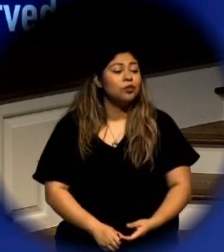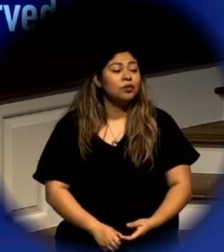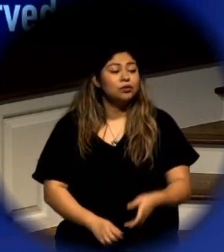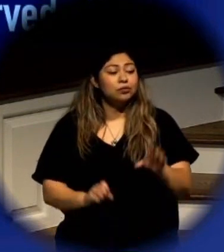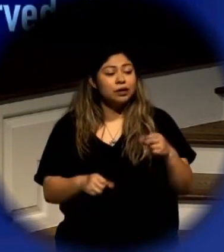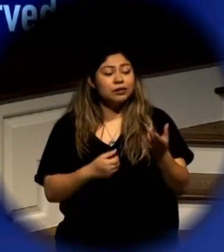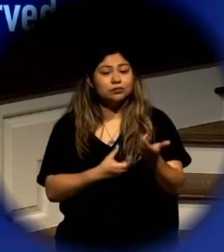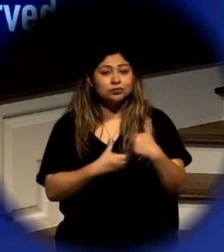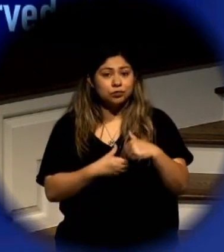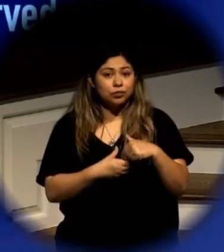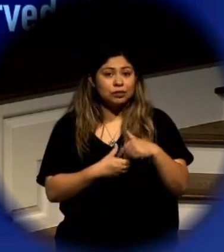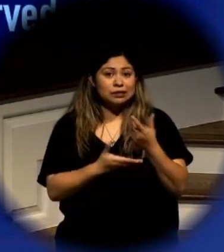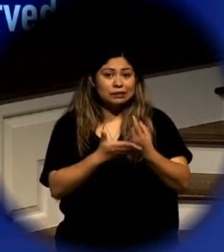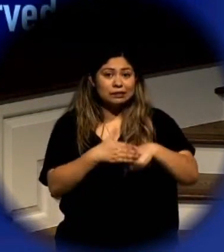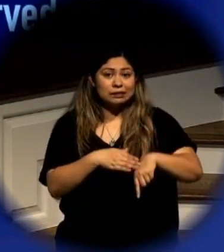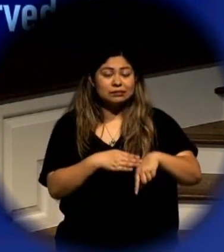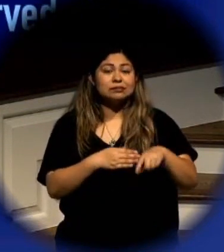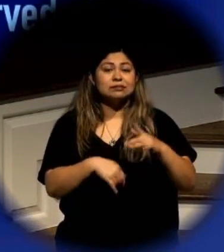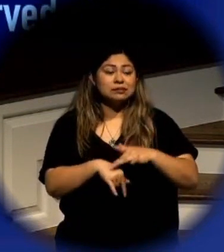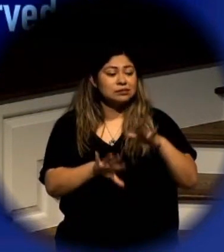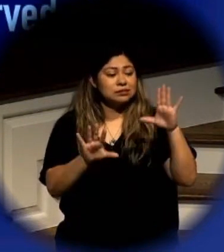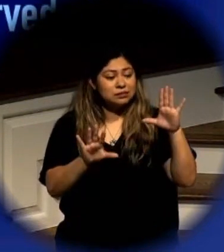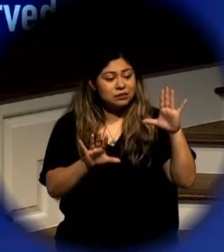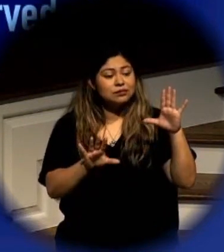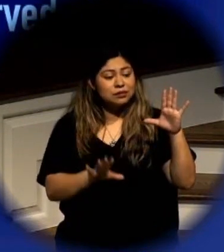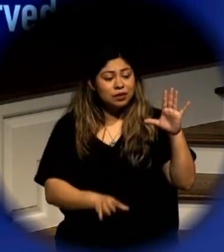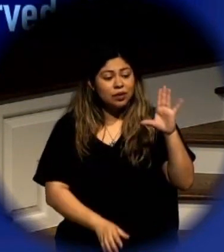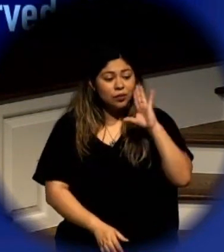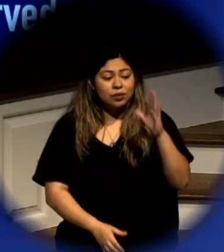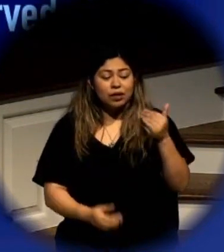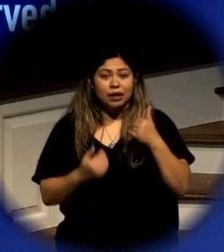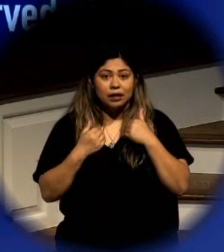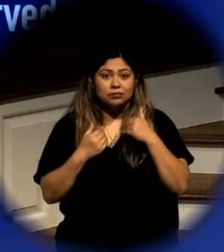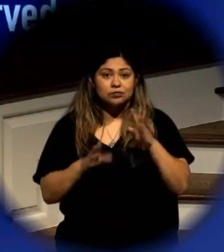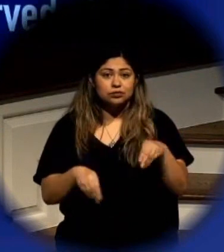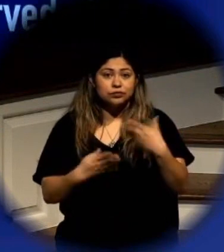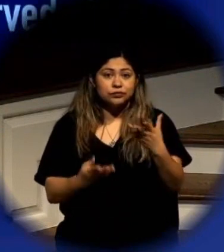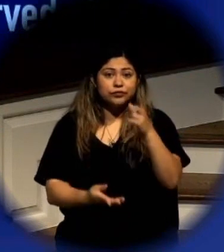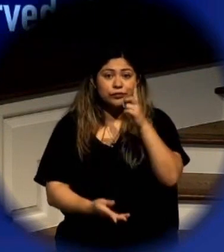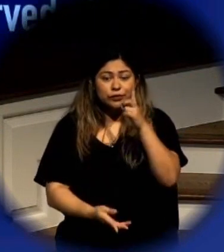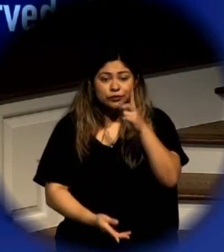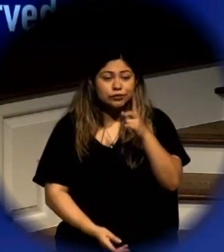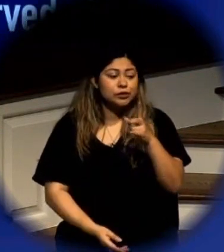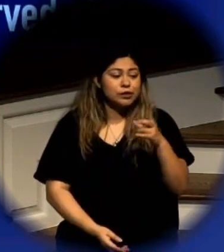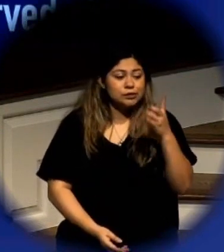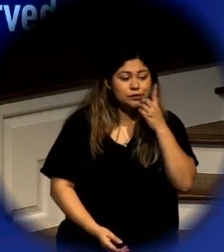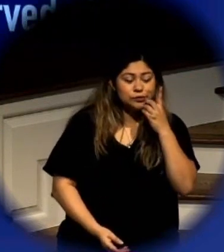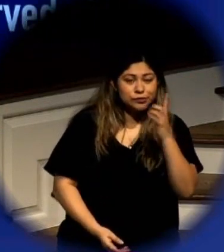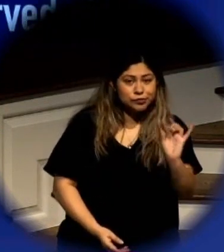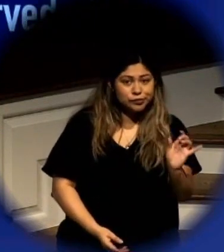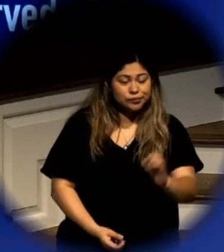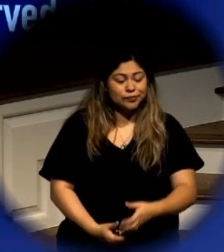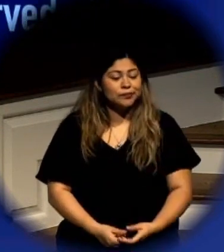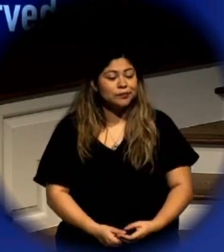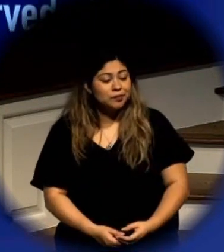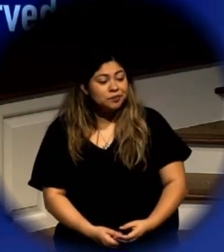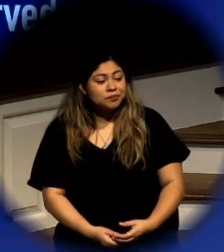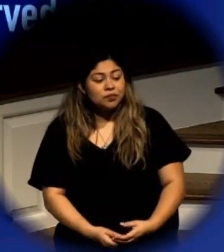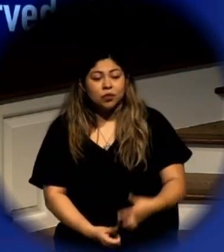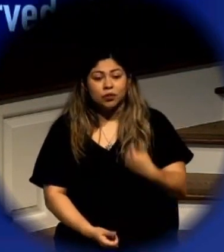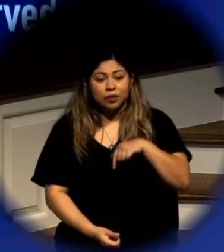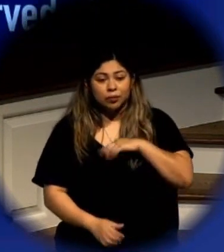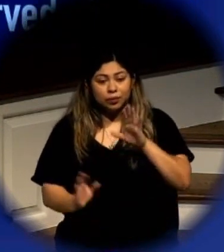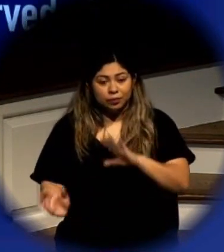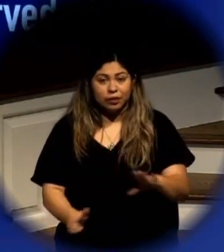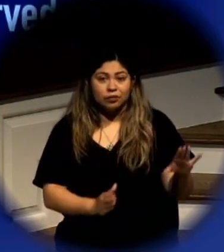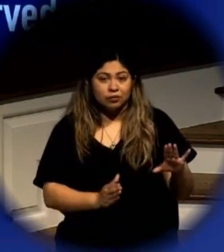Orchestra rehearses at 12:30 p.m. with lunch served before the rehearsal. Choir rehearses at 4 p.m. with dinner served afterward. We are preparing